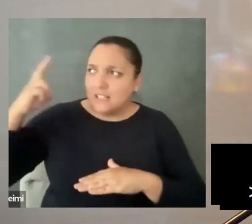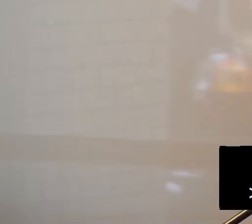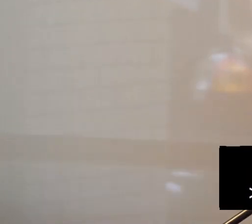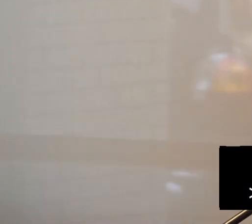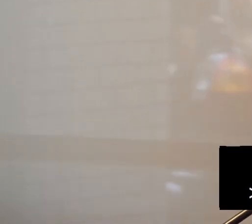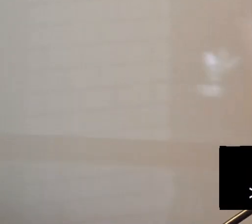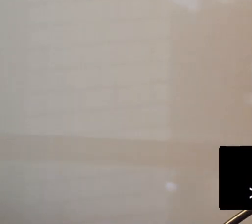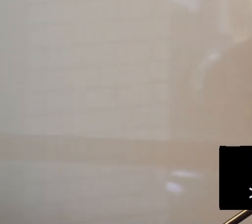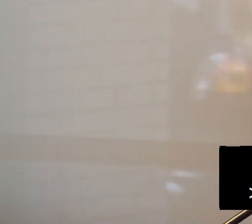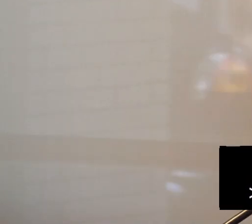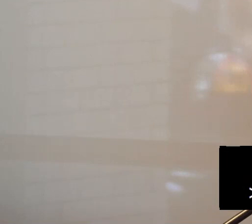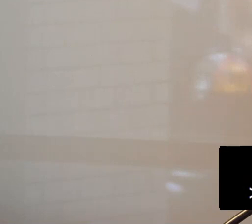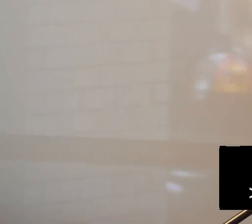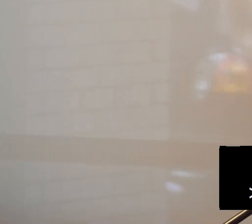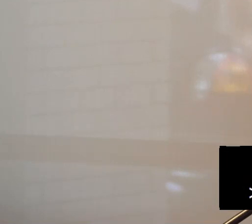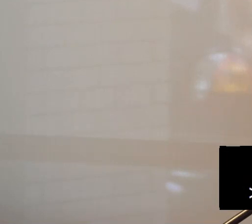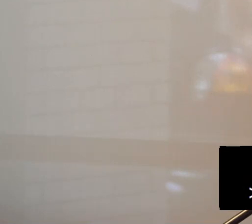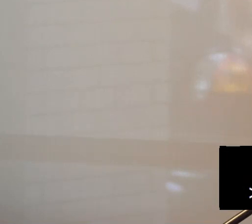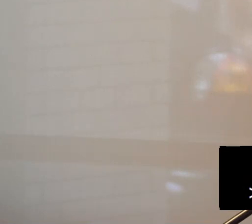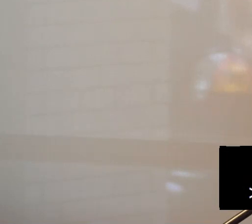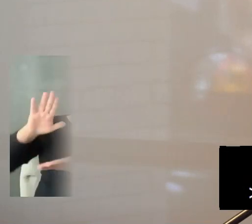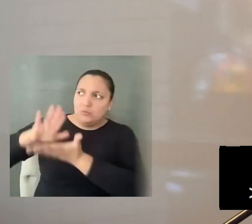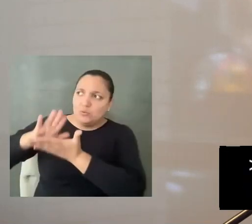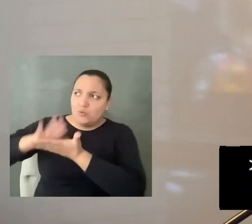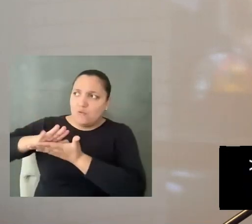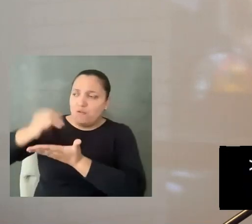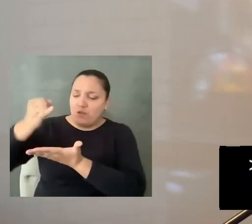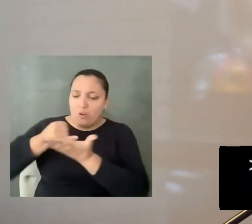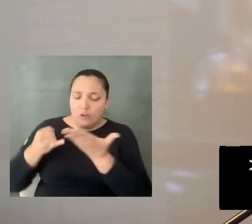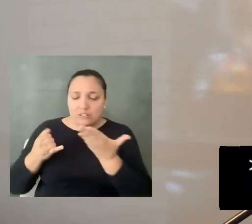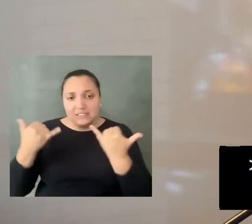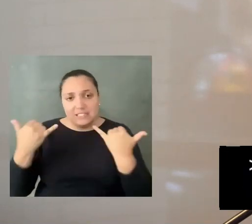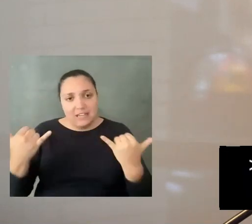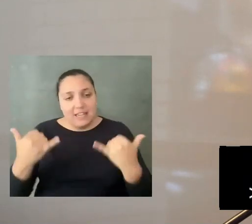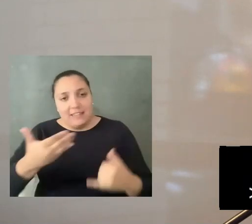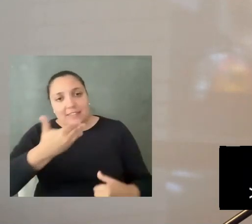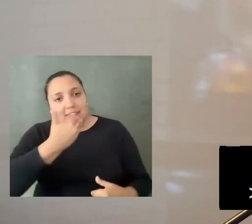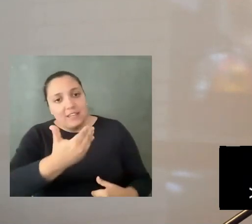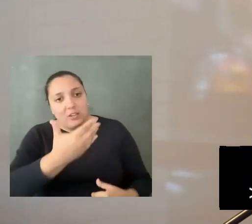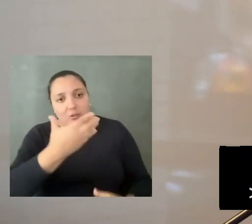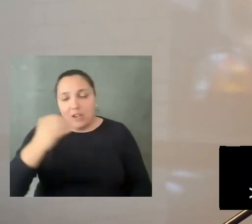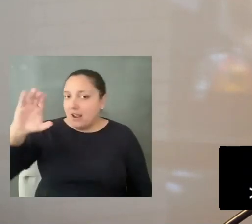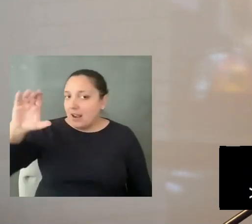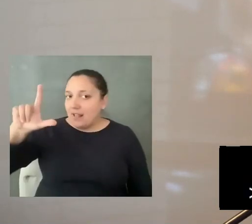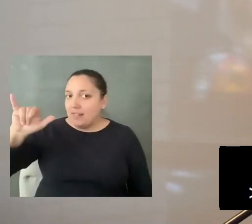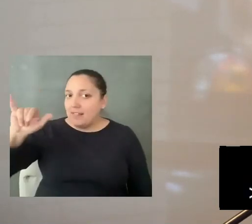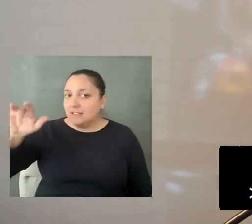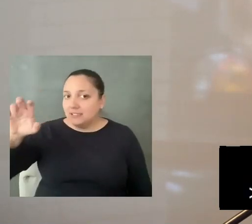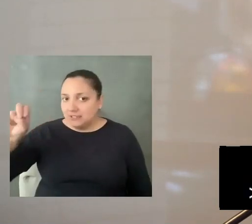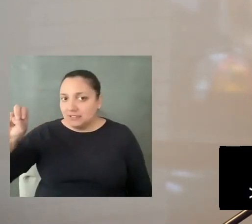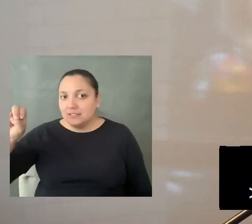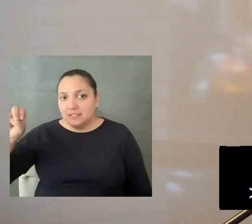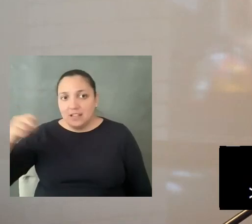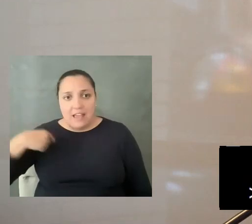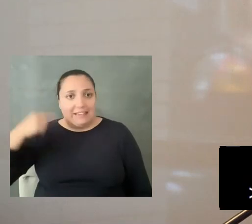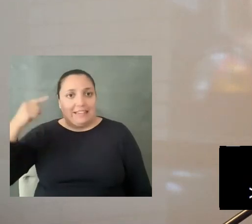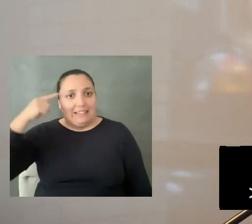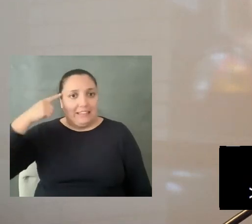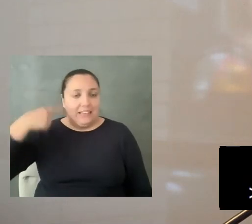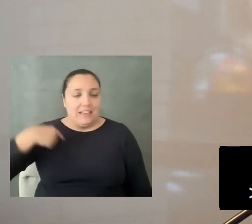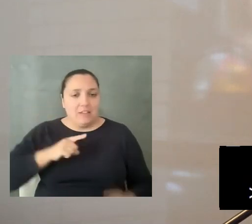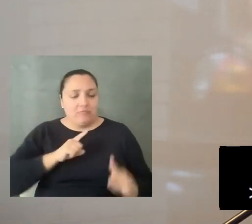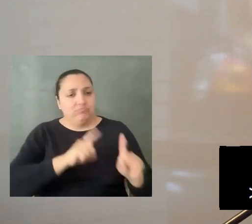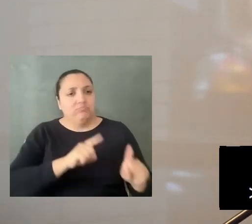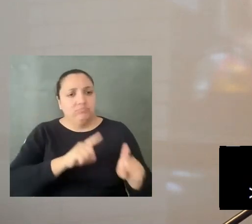Arts. Thank you, and thank you, Clayton. I have to say, I think I've been coming to